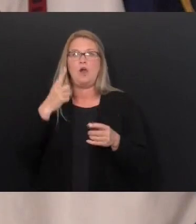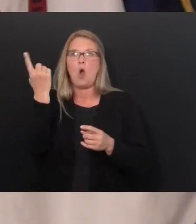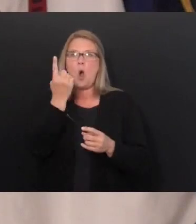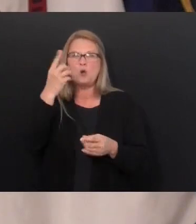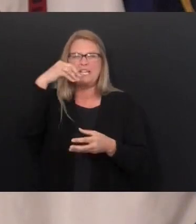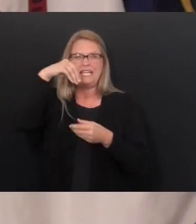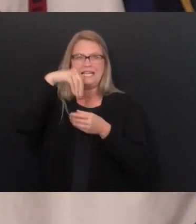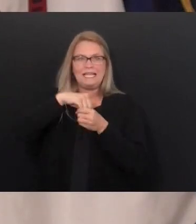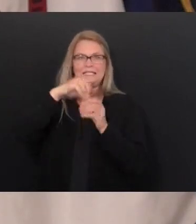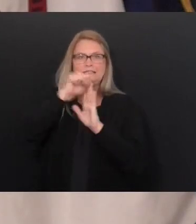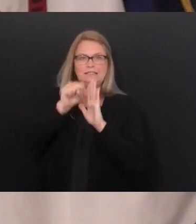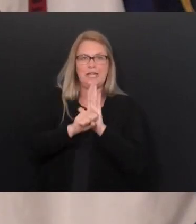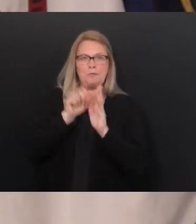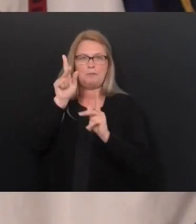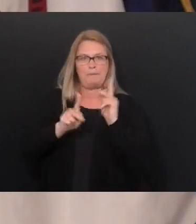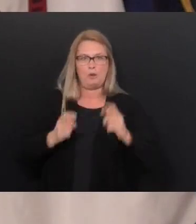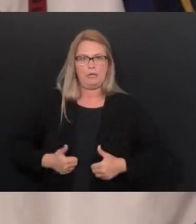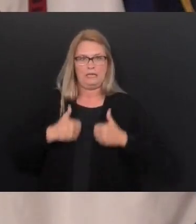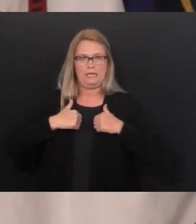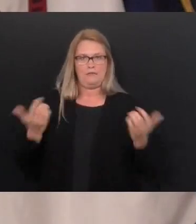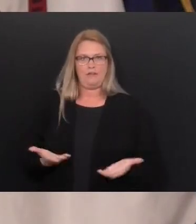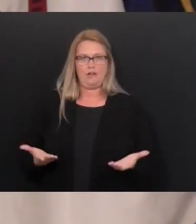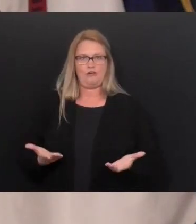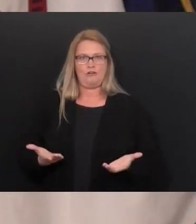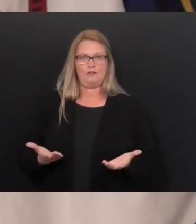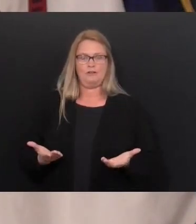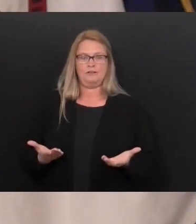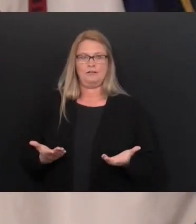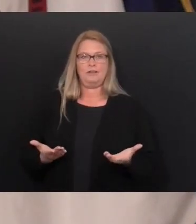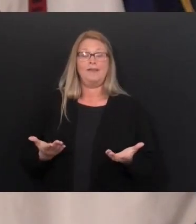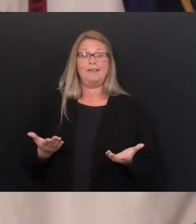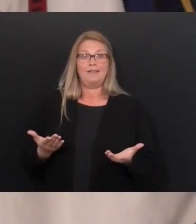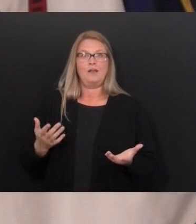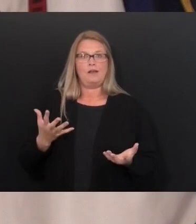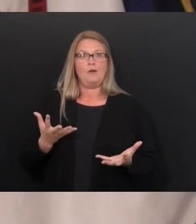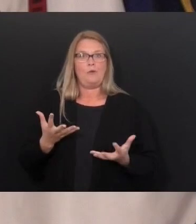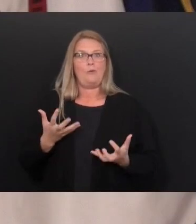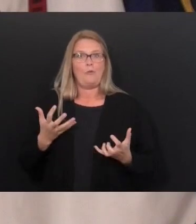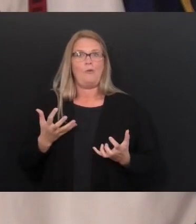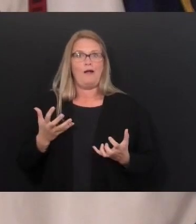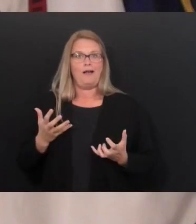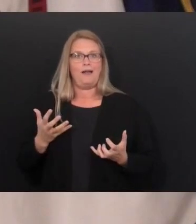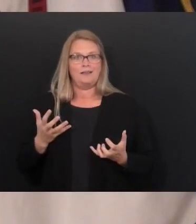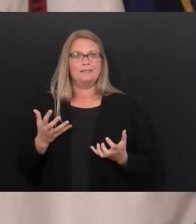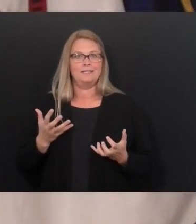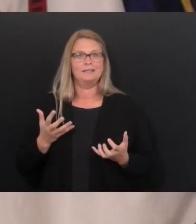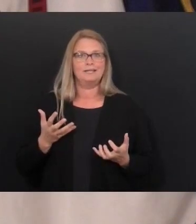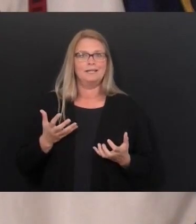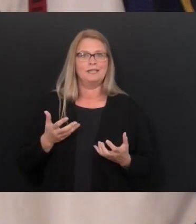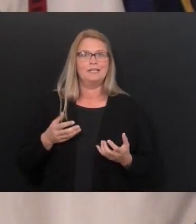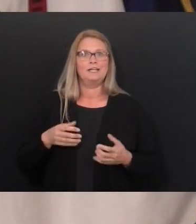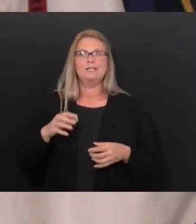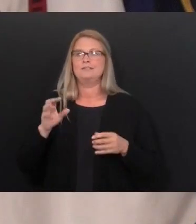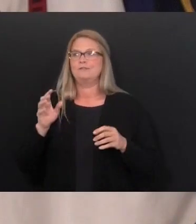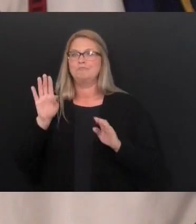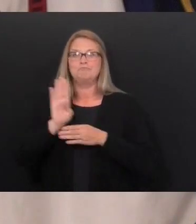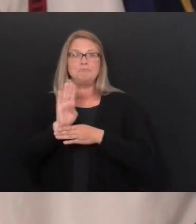only in-state, only in-state. We want to absolutely urge all of our businesses and everything to